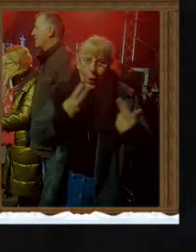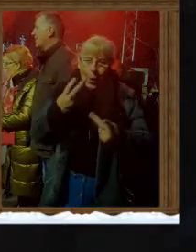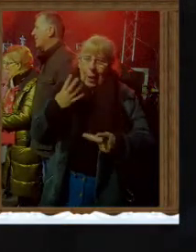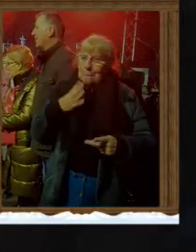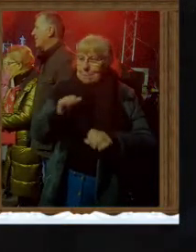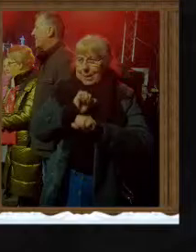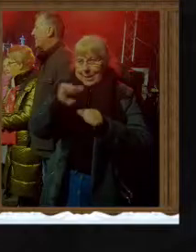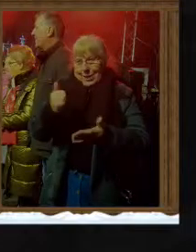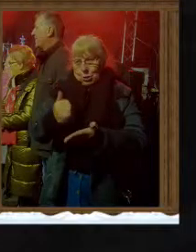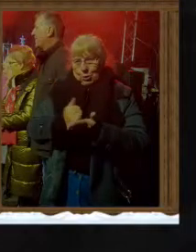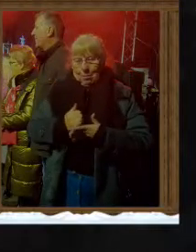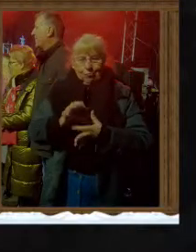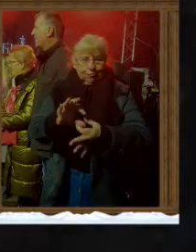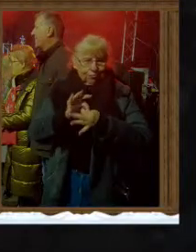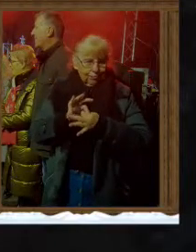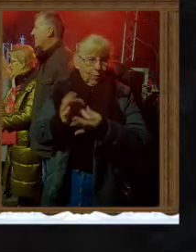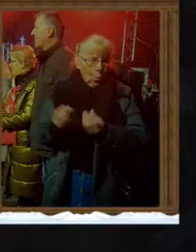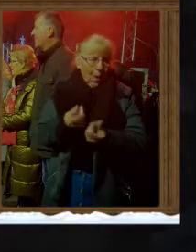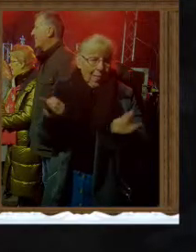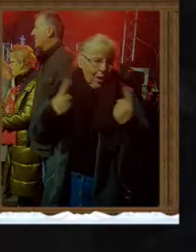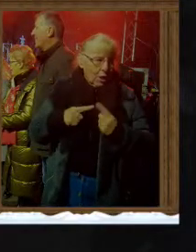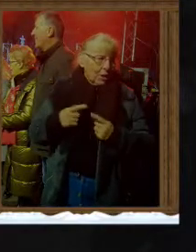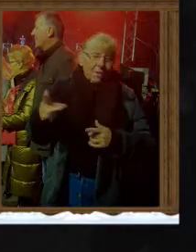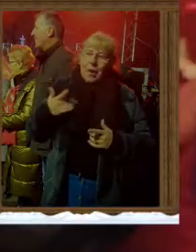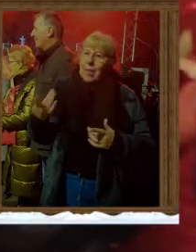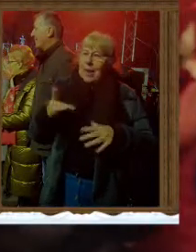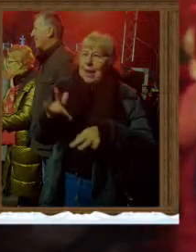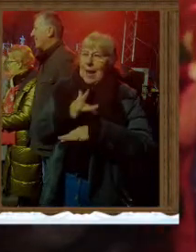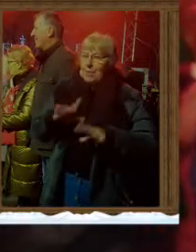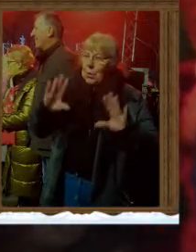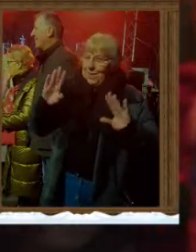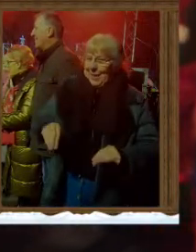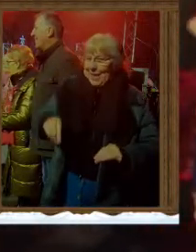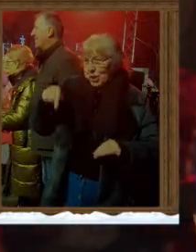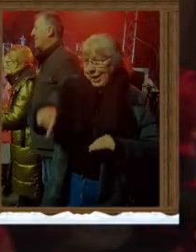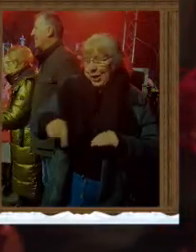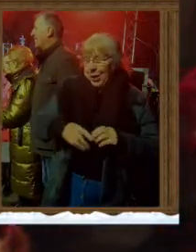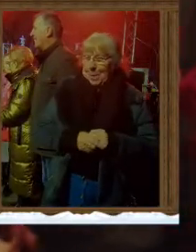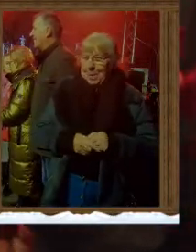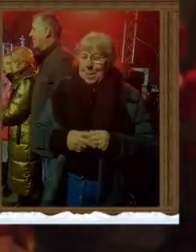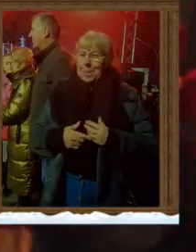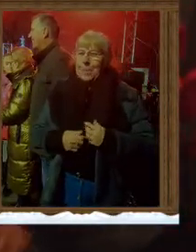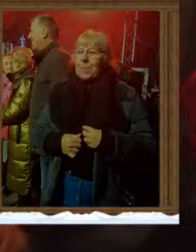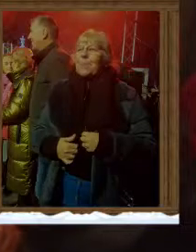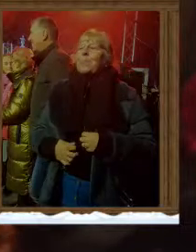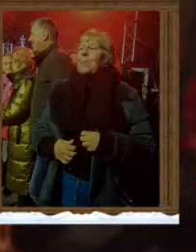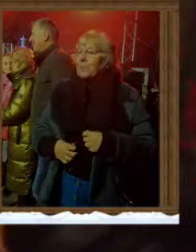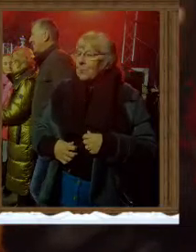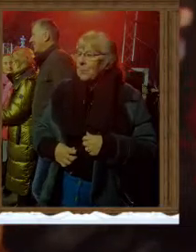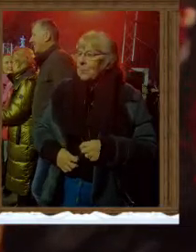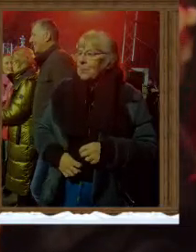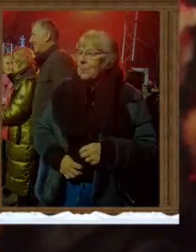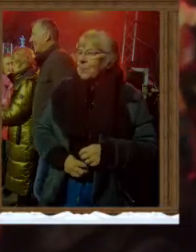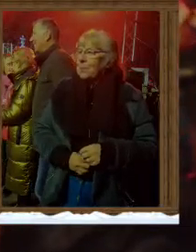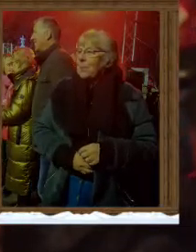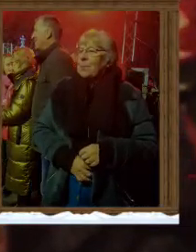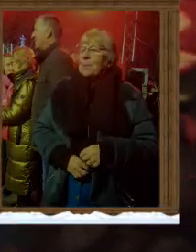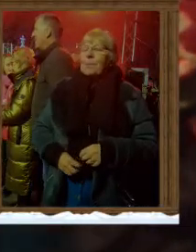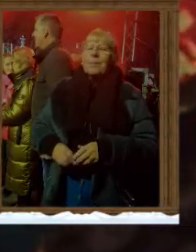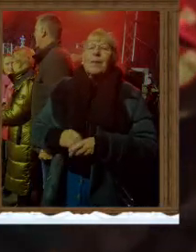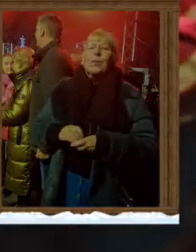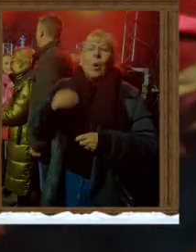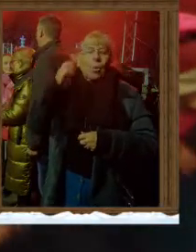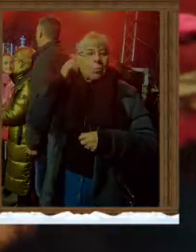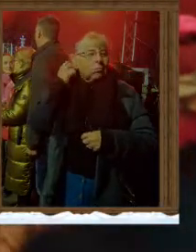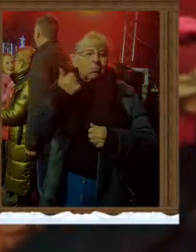help to join in and help her finish our live show here in Ballyclare. Okay, I'm delighted to say that as the kids make